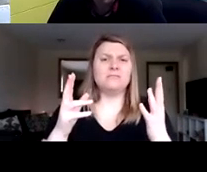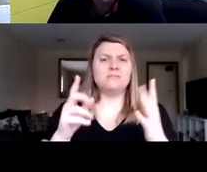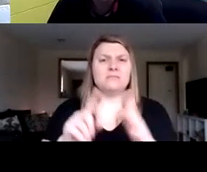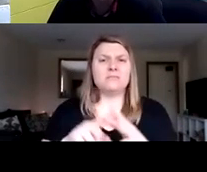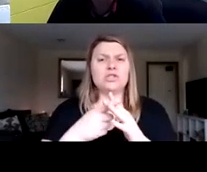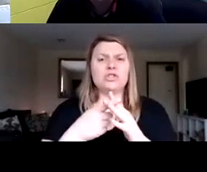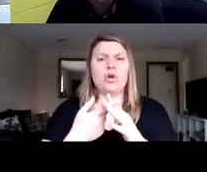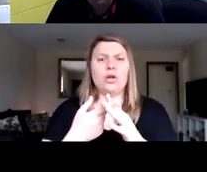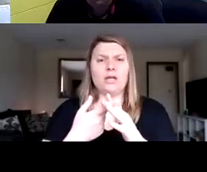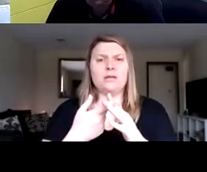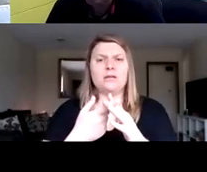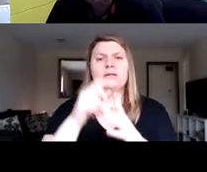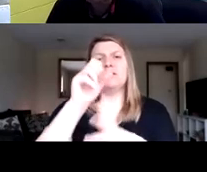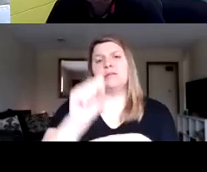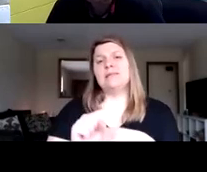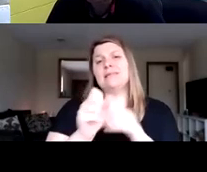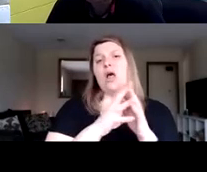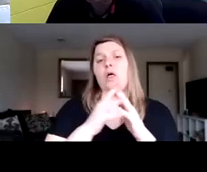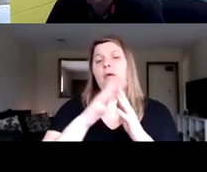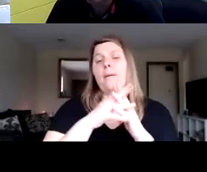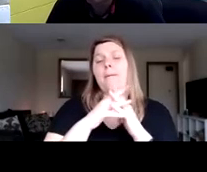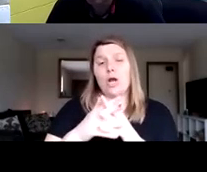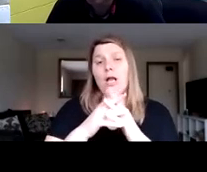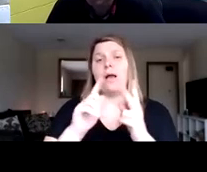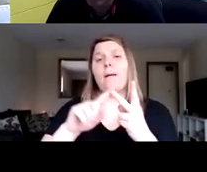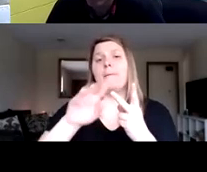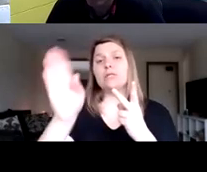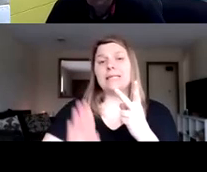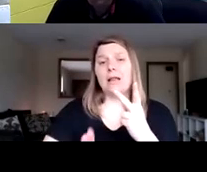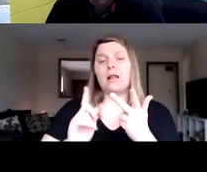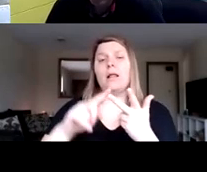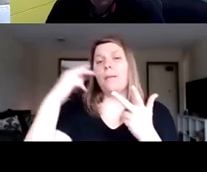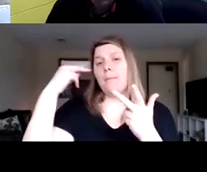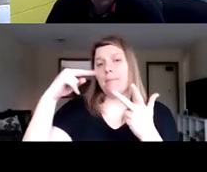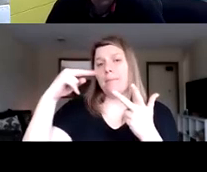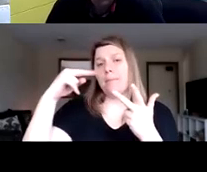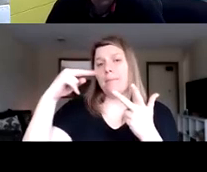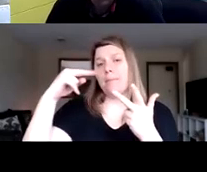in South America, Brazil, and Mexico